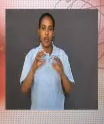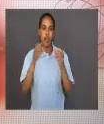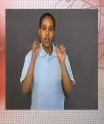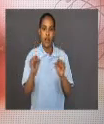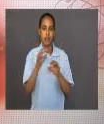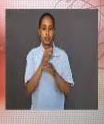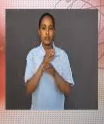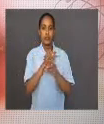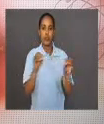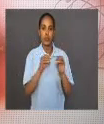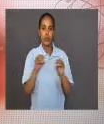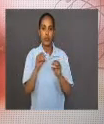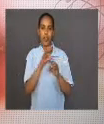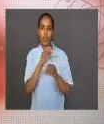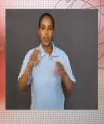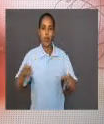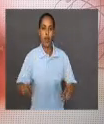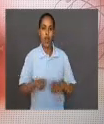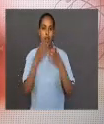and collide freely.